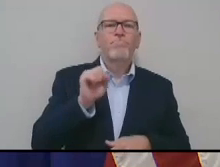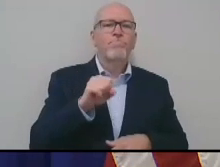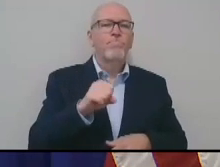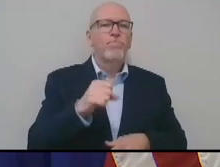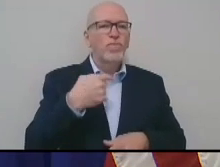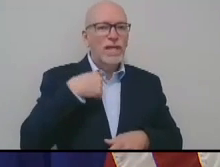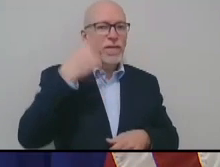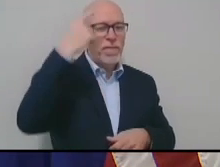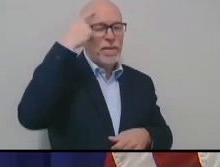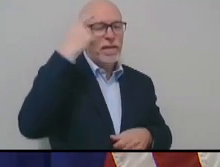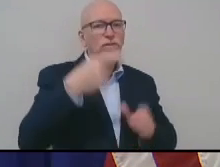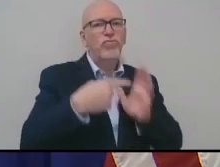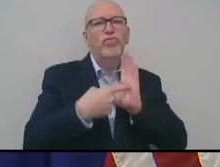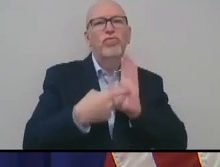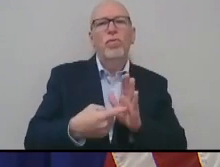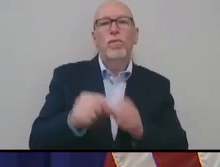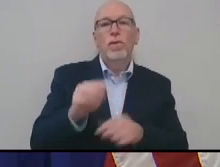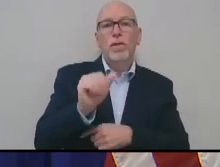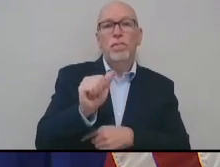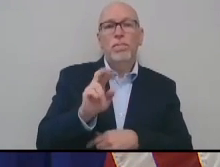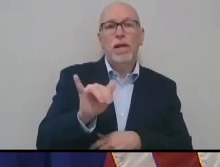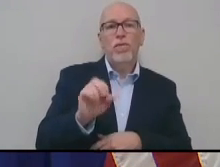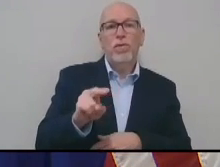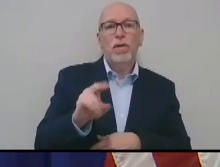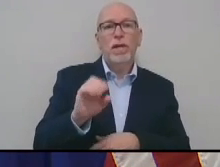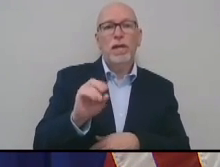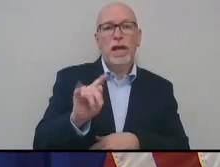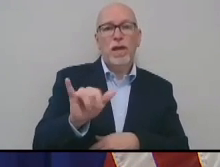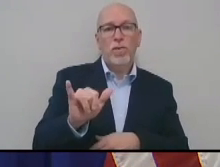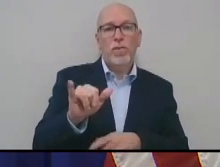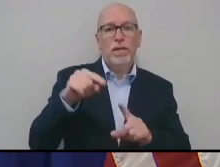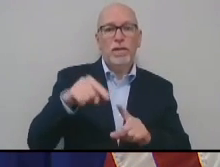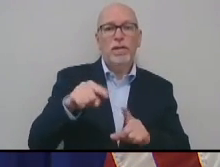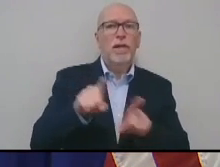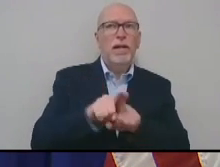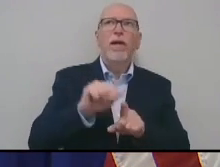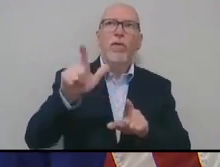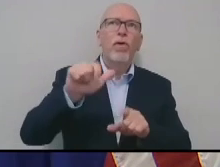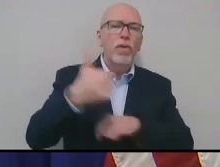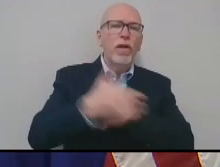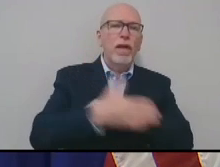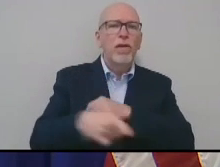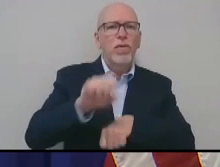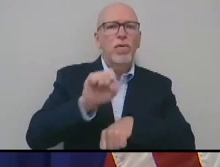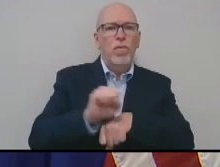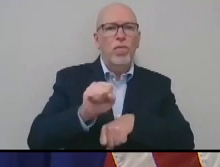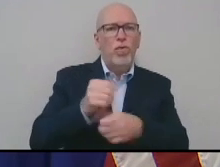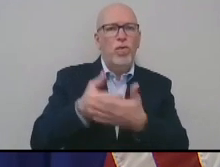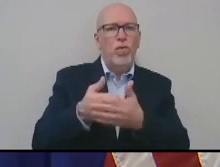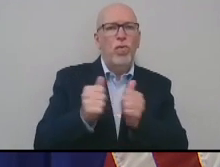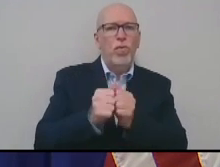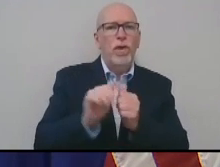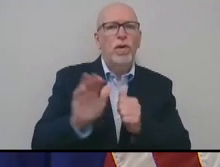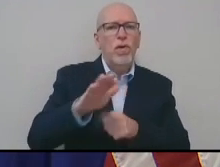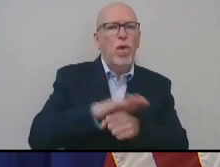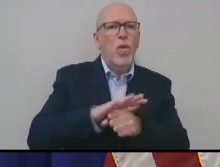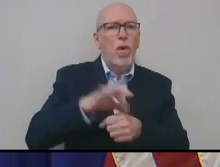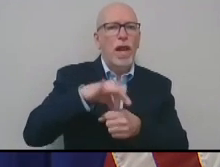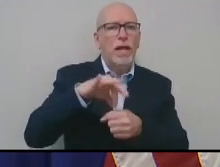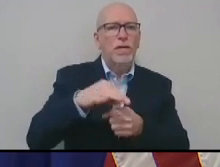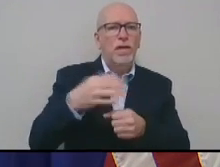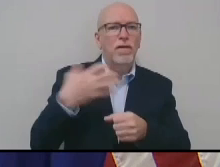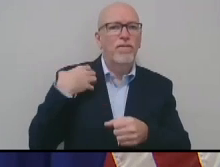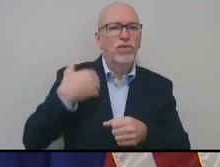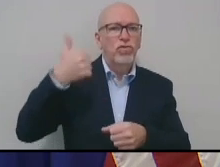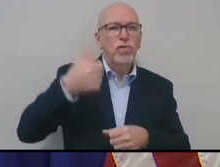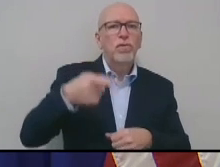it shows that Marion County, alike almost all of our other counties, were working very closely with their local elected officials to